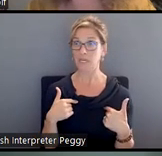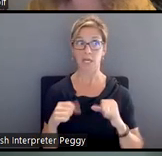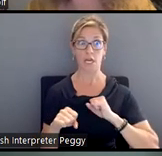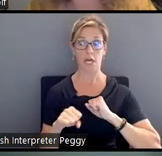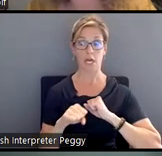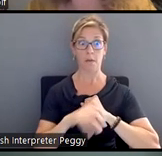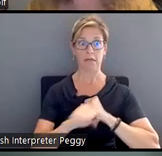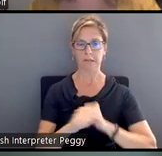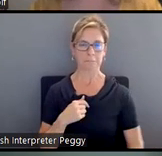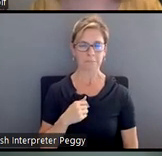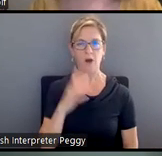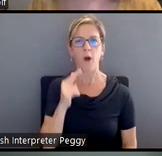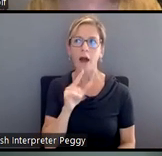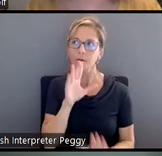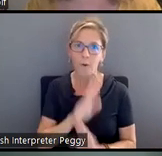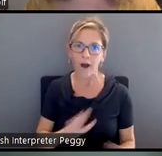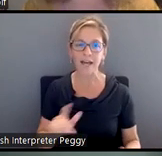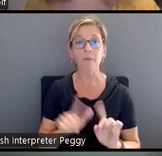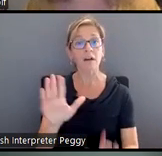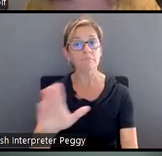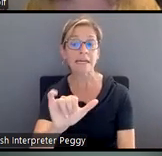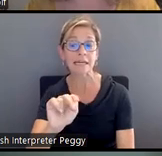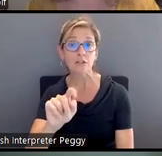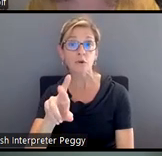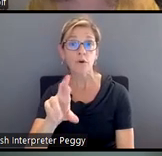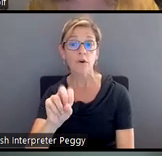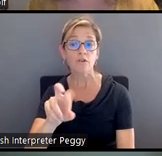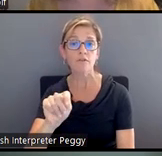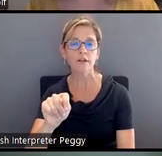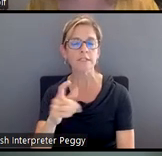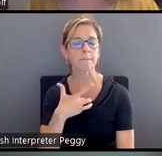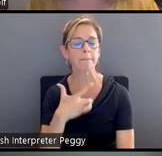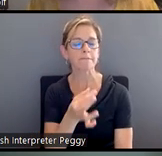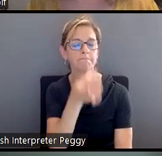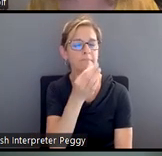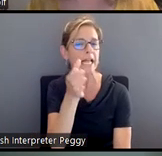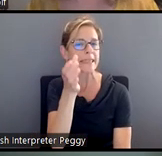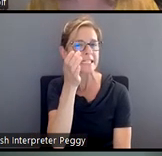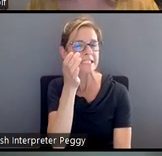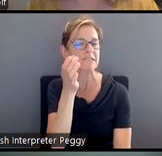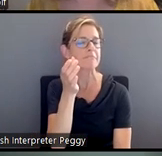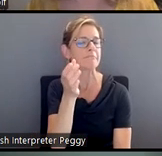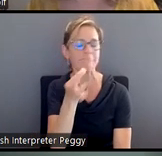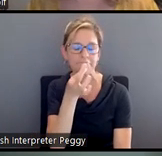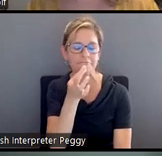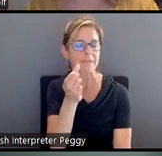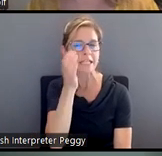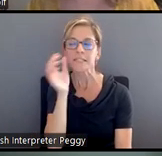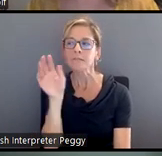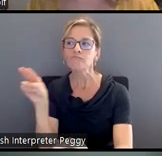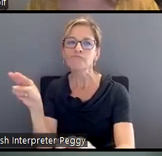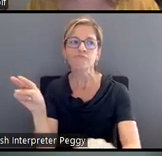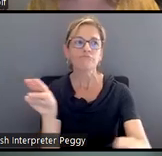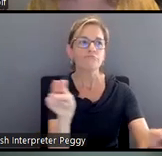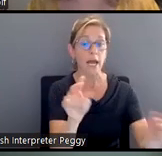marketers because often introverts have a wonderful ability to listen. And what is marketing? Figuring out